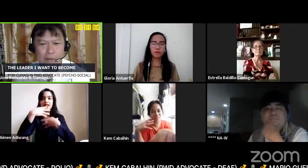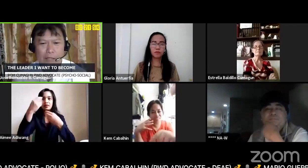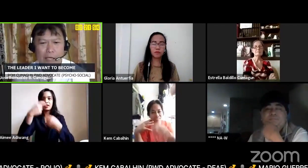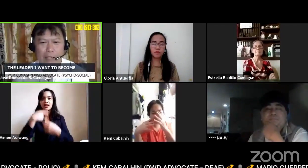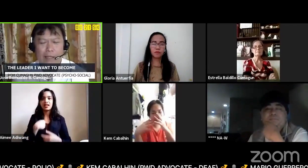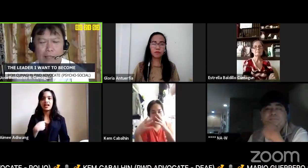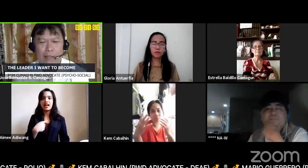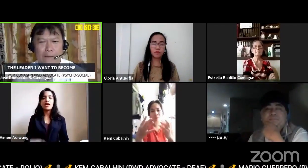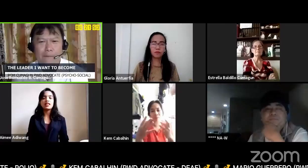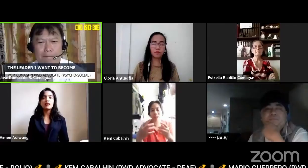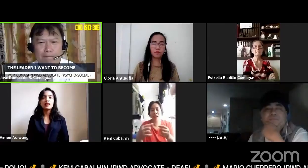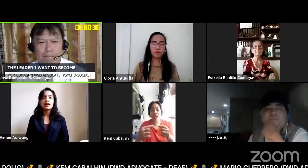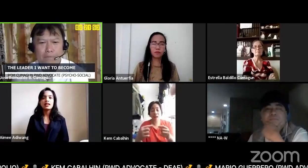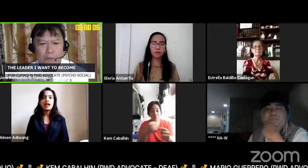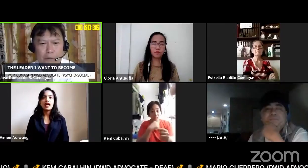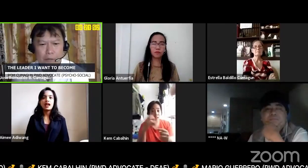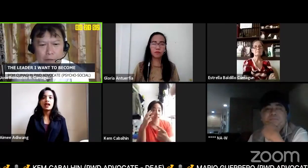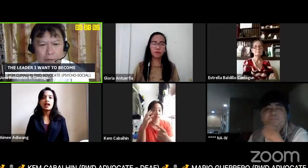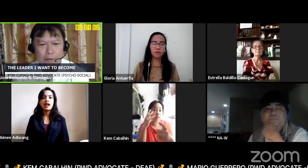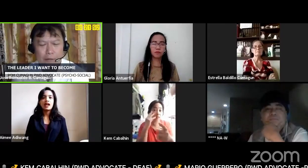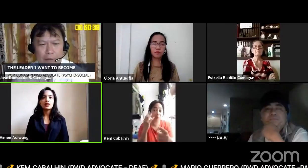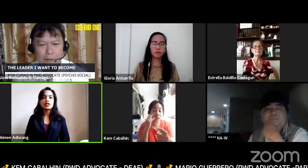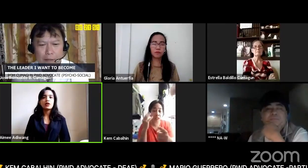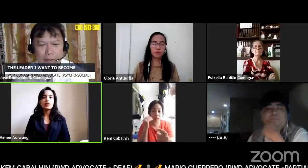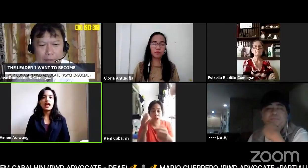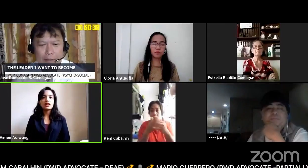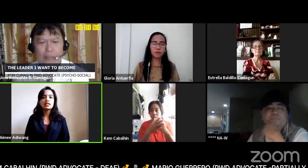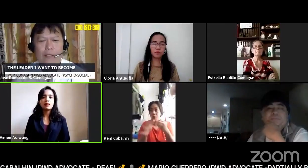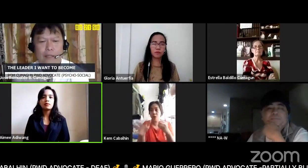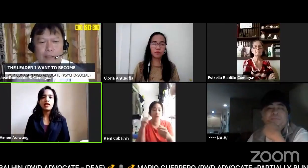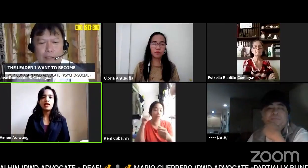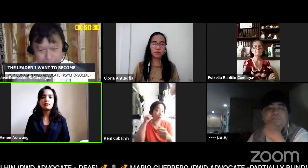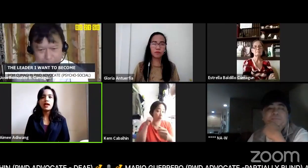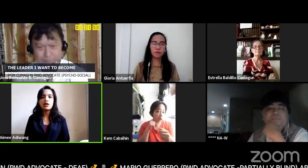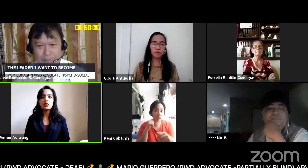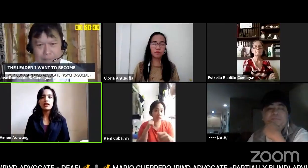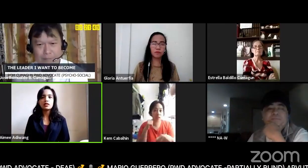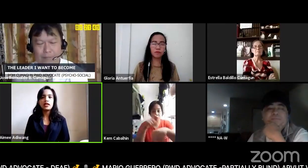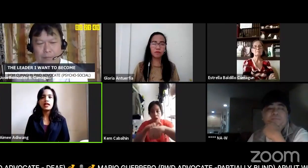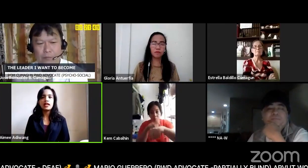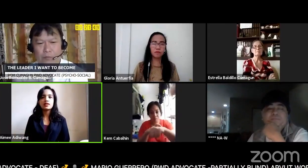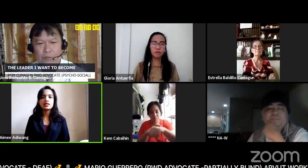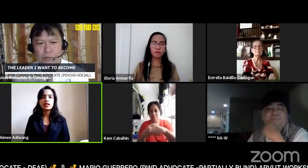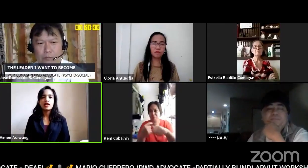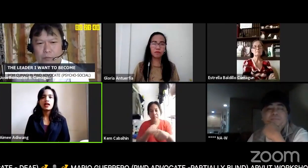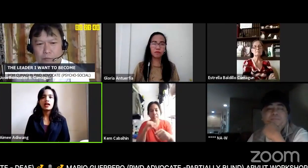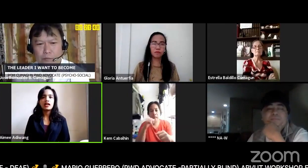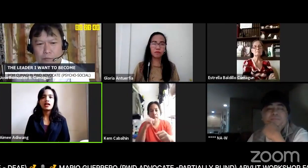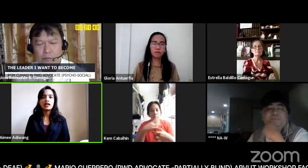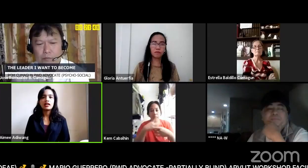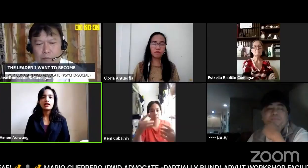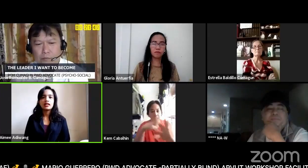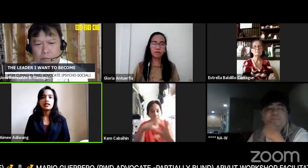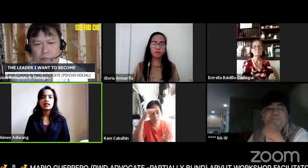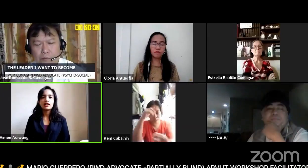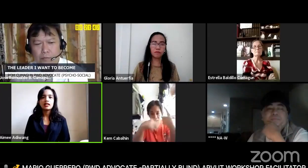this, I Oh, I'm just going to add something. In my own experience,